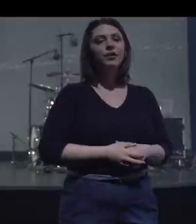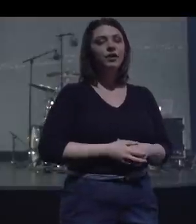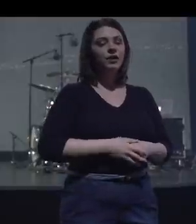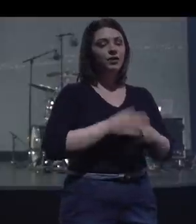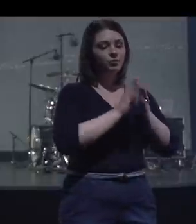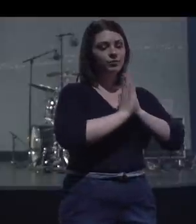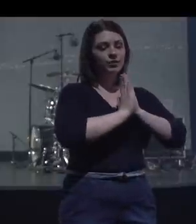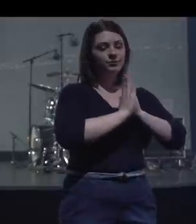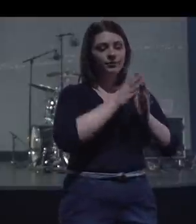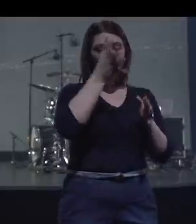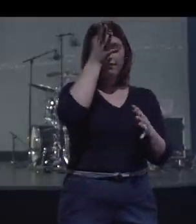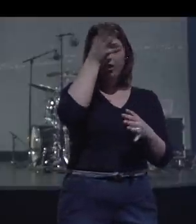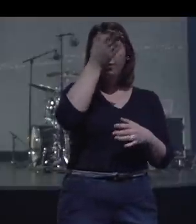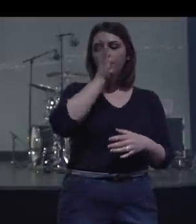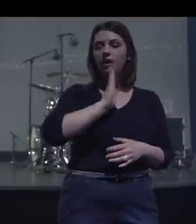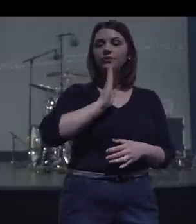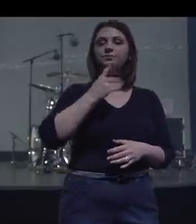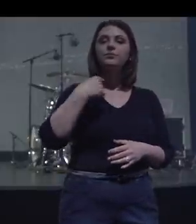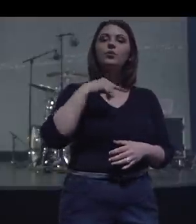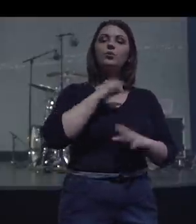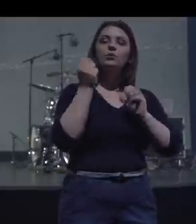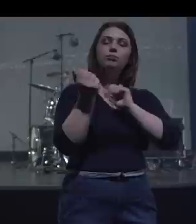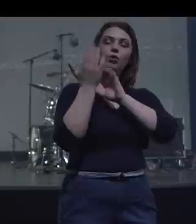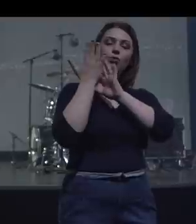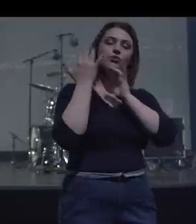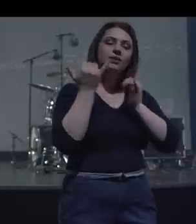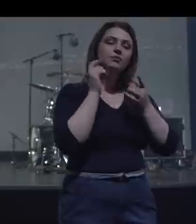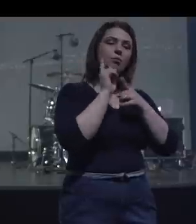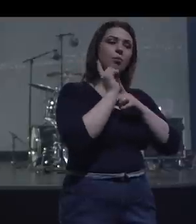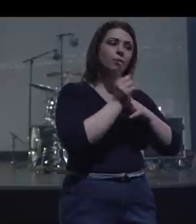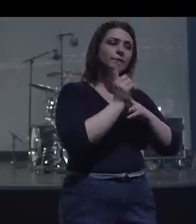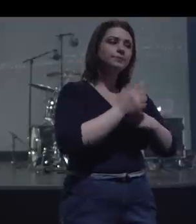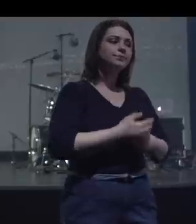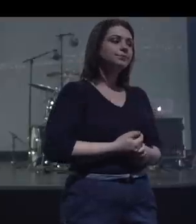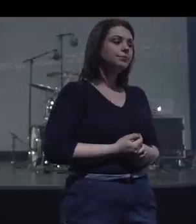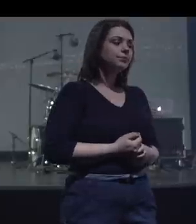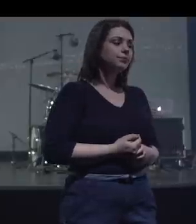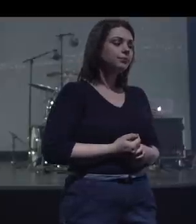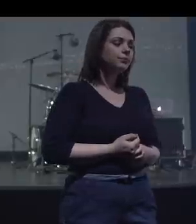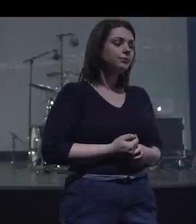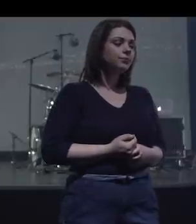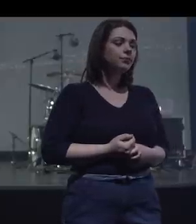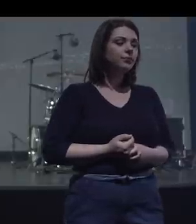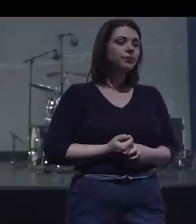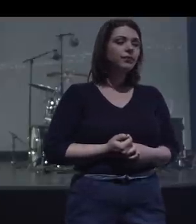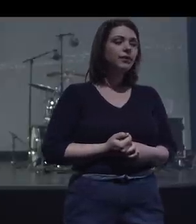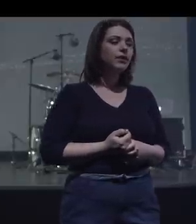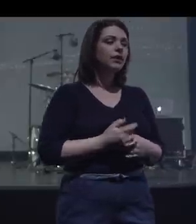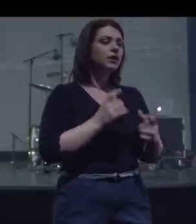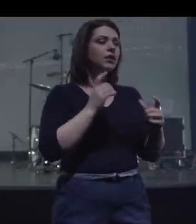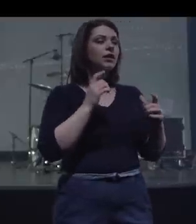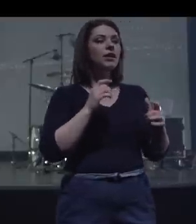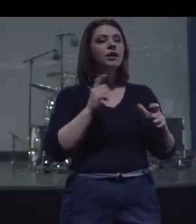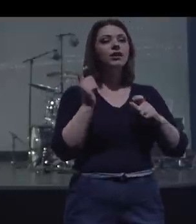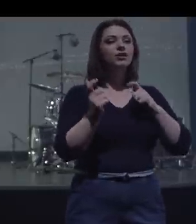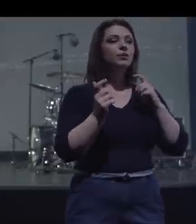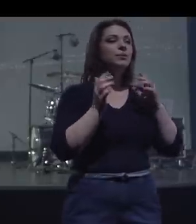approach you in these moments in a full state of confession, saying,